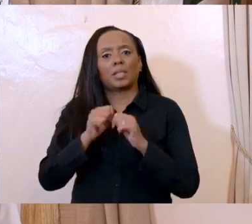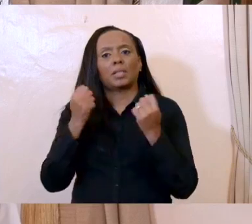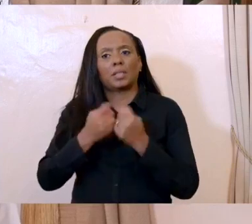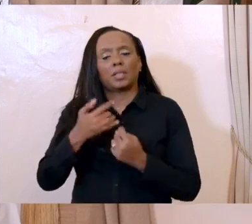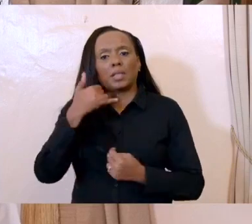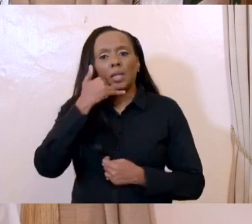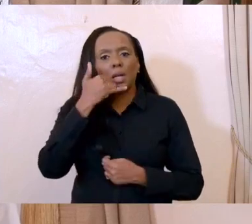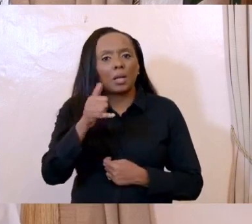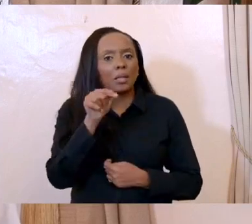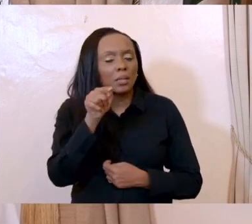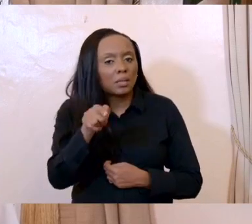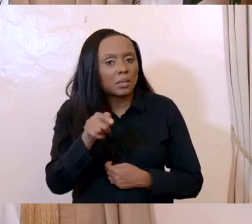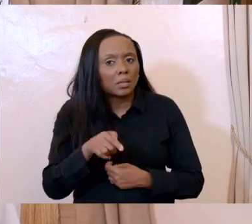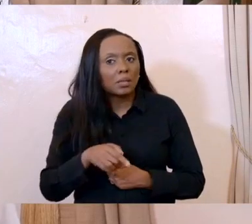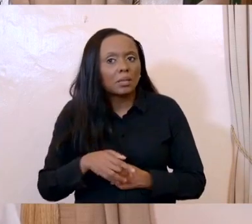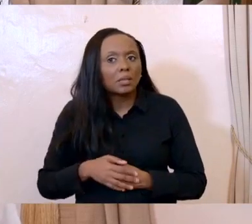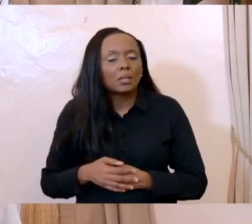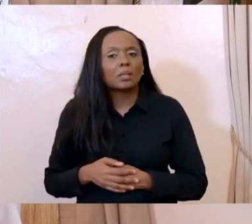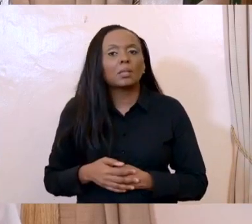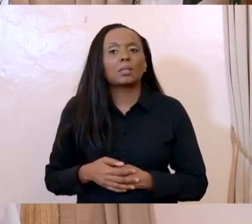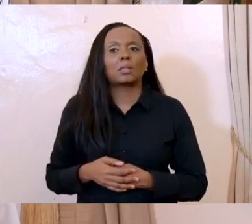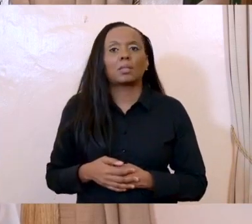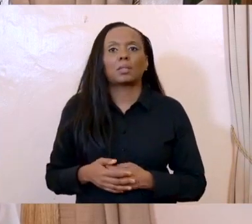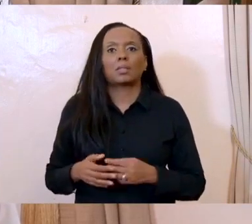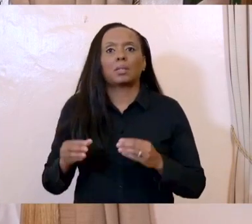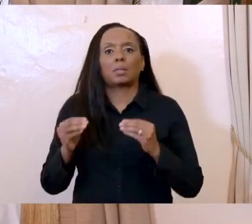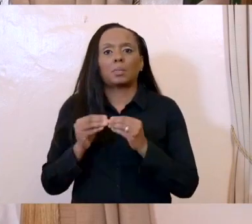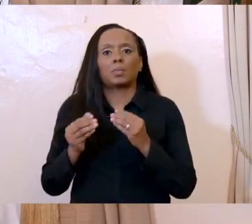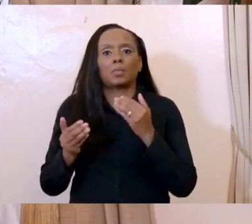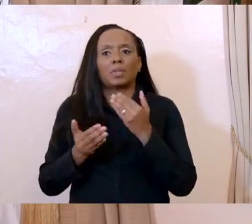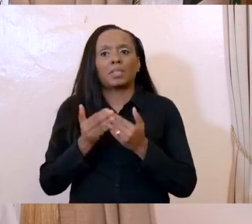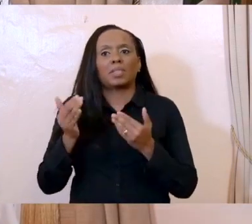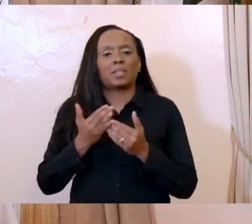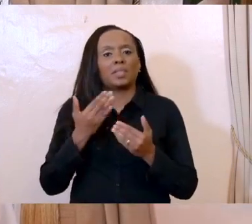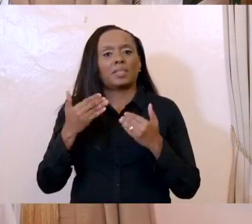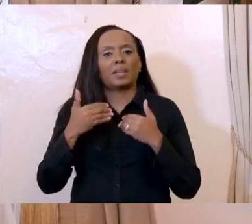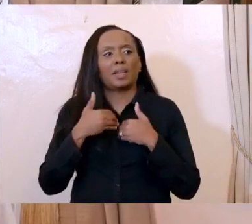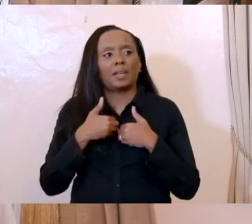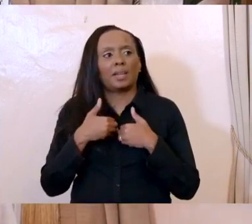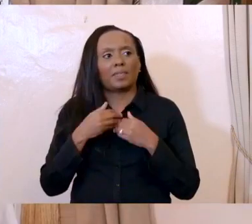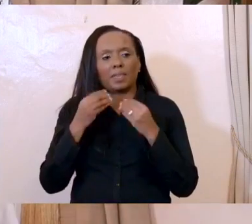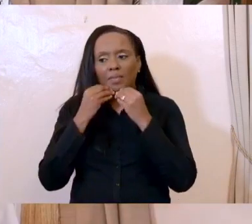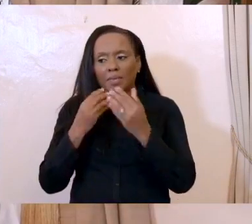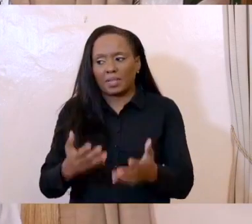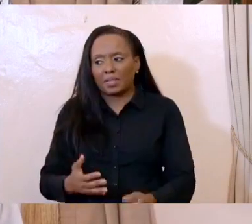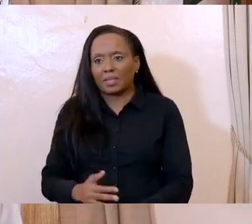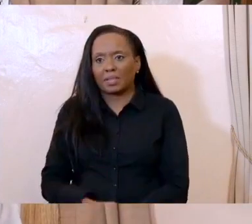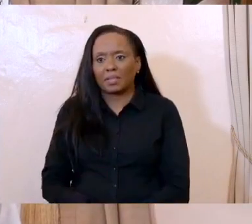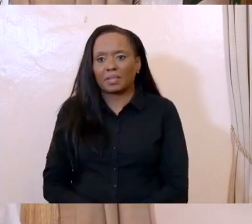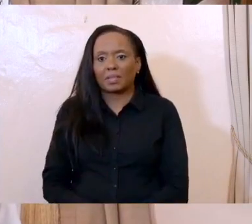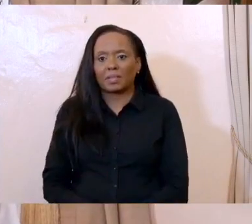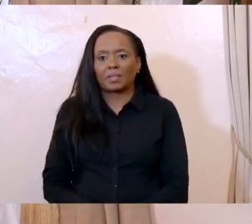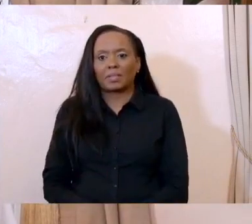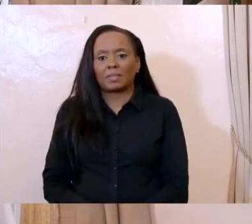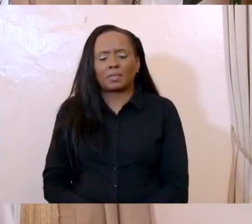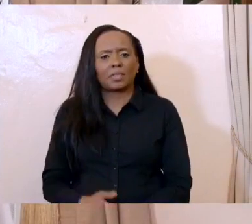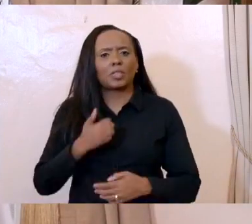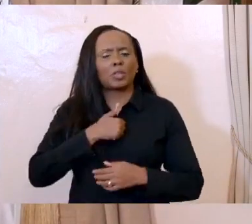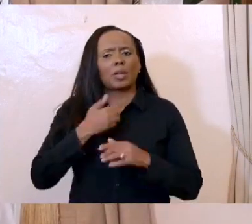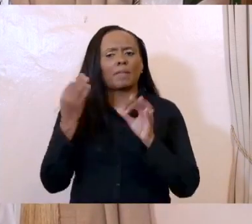it's easier to get your information together. Sorry, getting a little